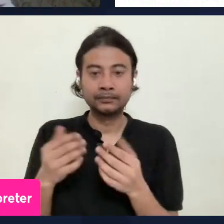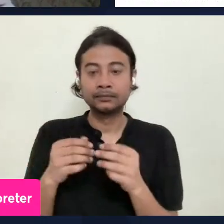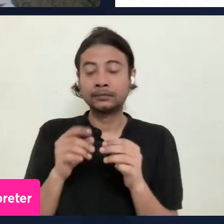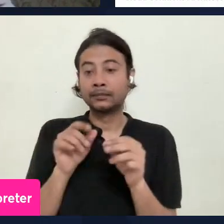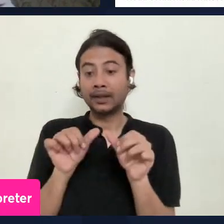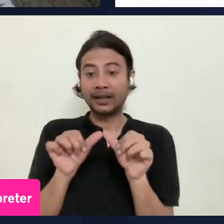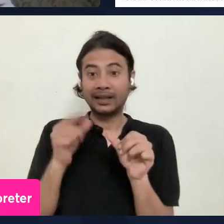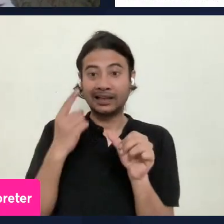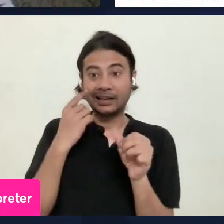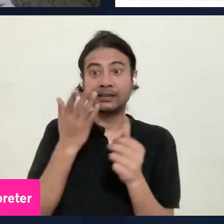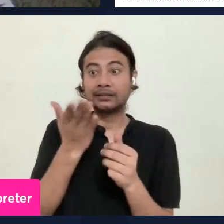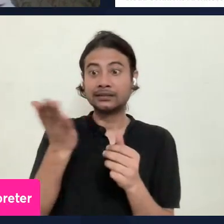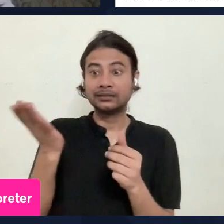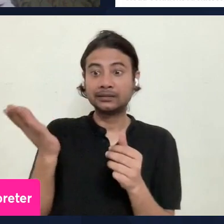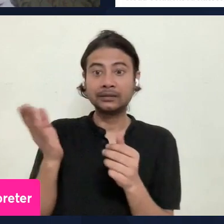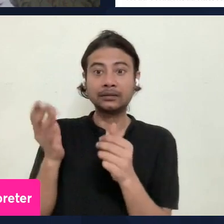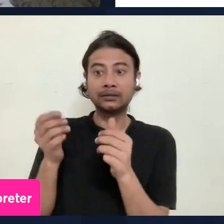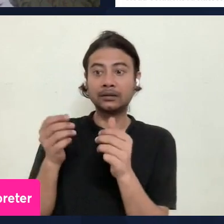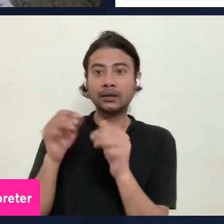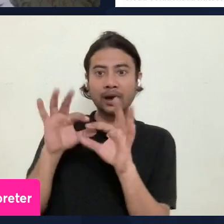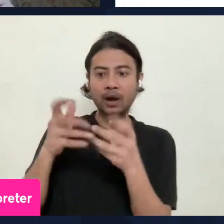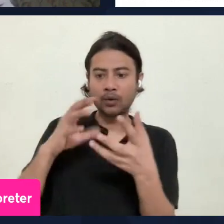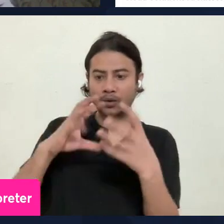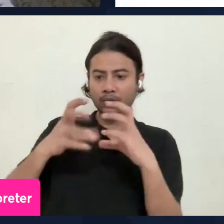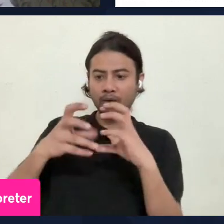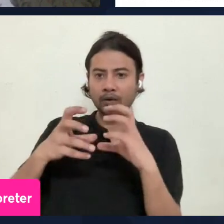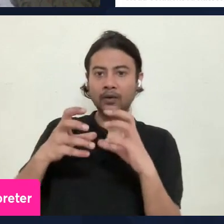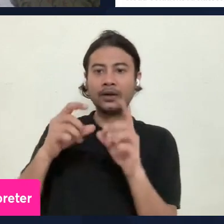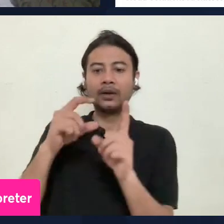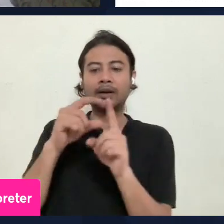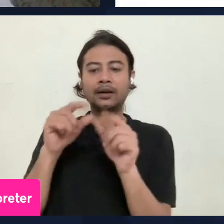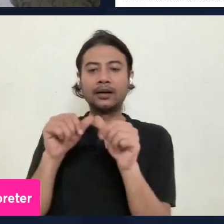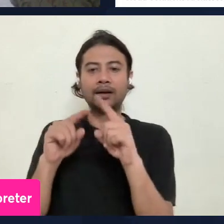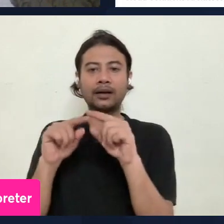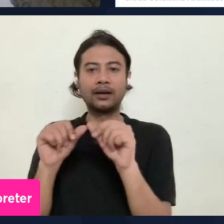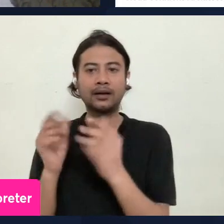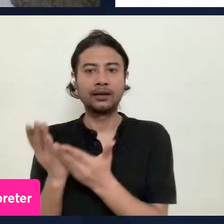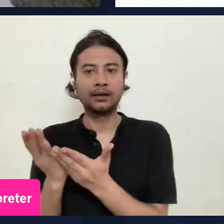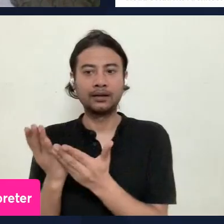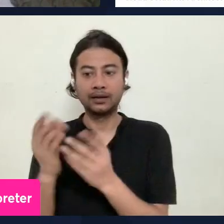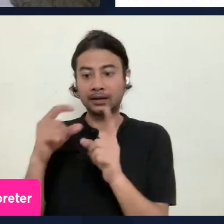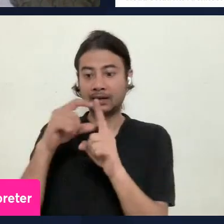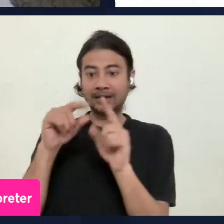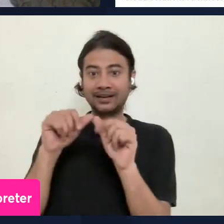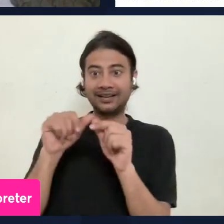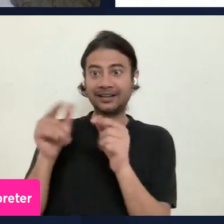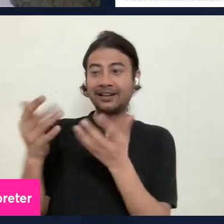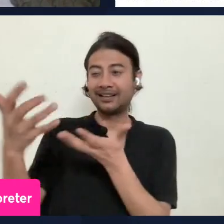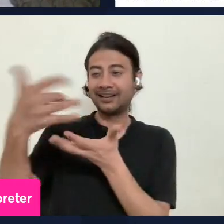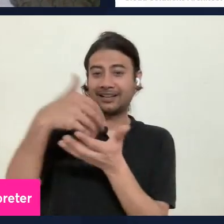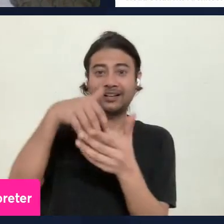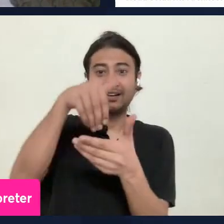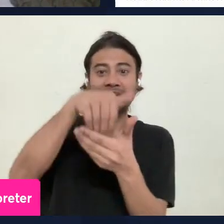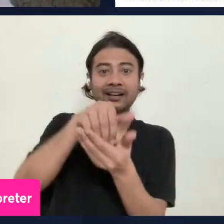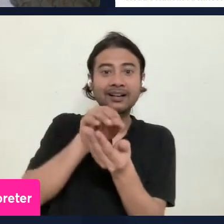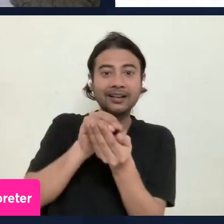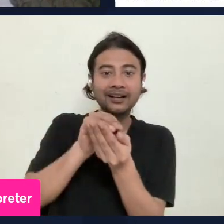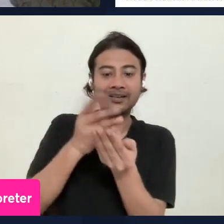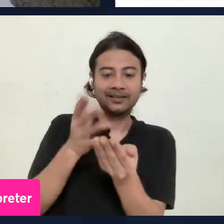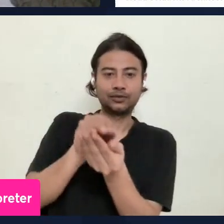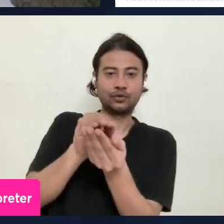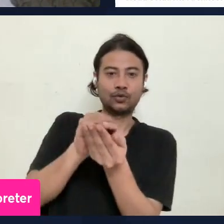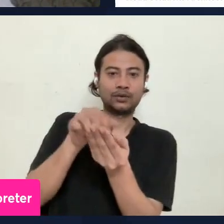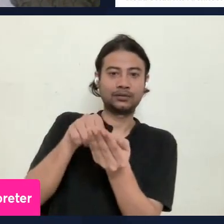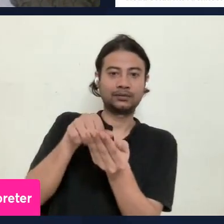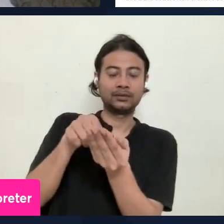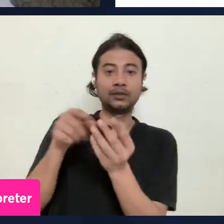data, okay, and the data lives on the storage. So the data is important, ergo making the storage important, and